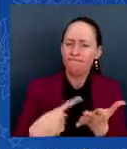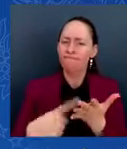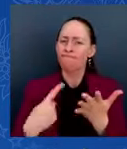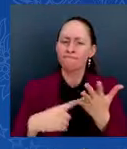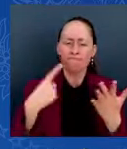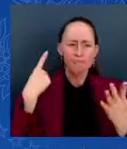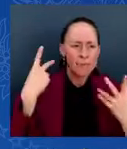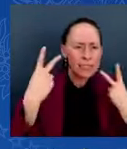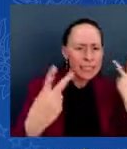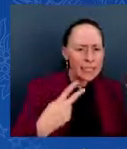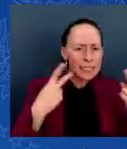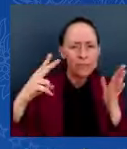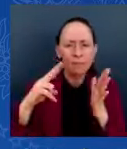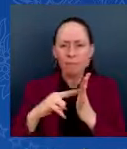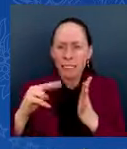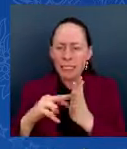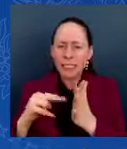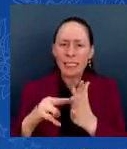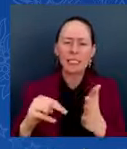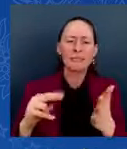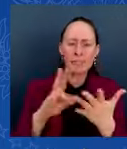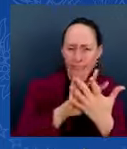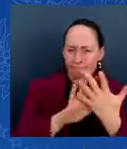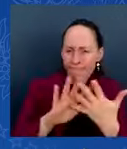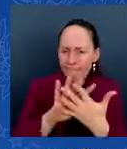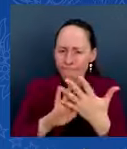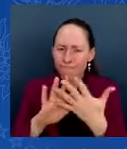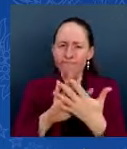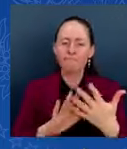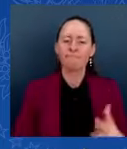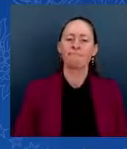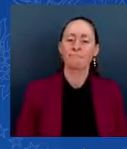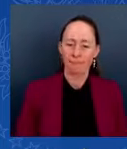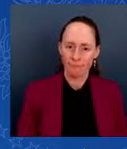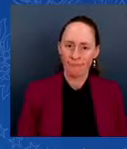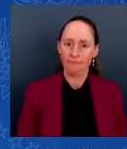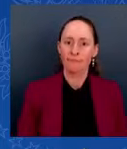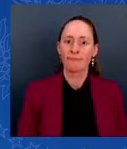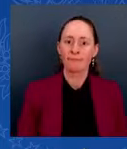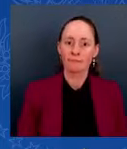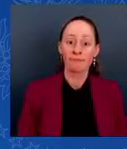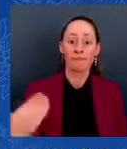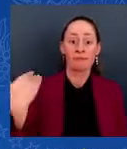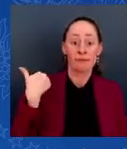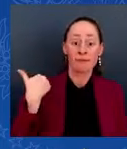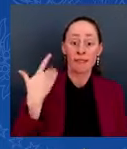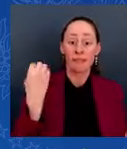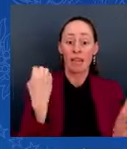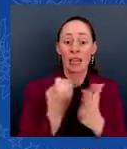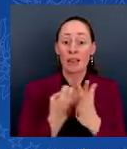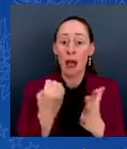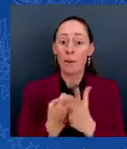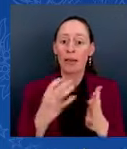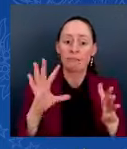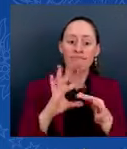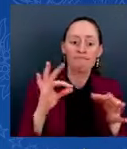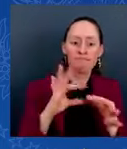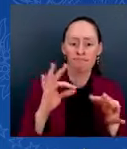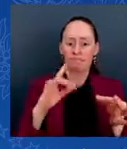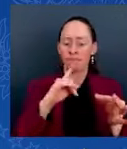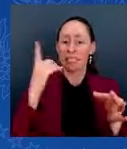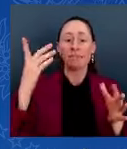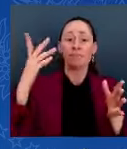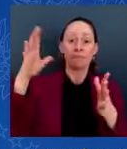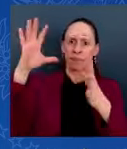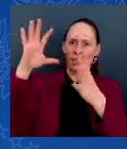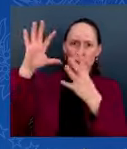economy. Used to be this idea of trickle-down economics. Even Democrats accepted it. Some Democratic presidents accepted it. That